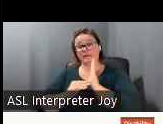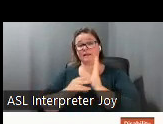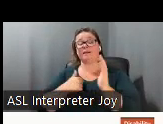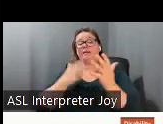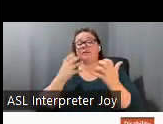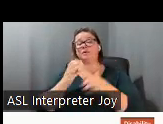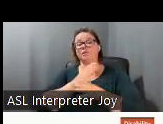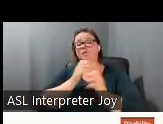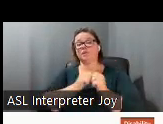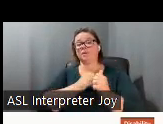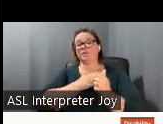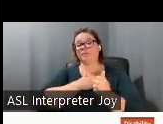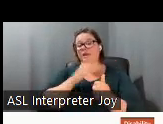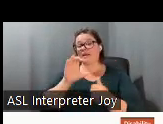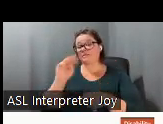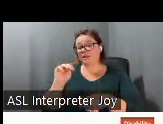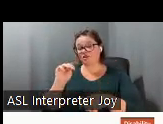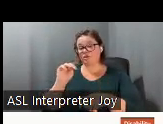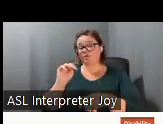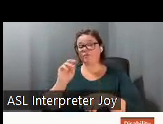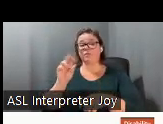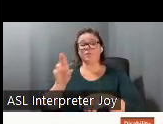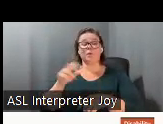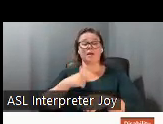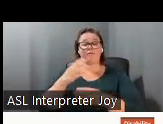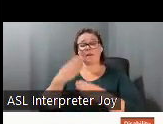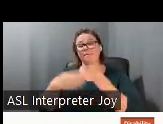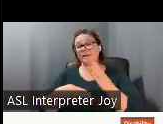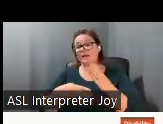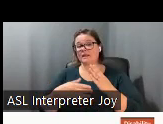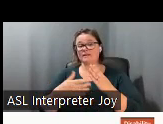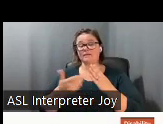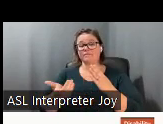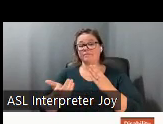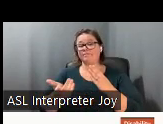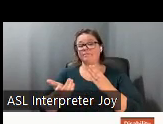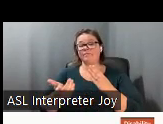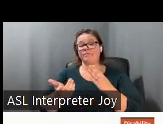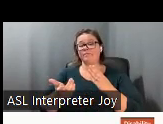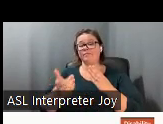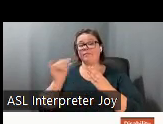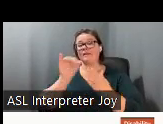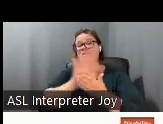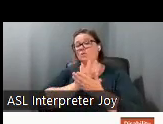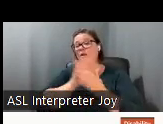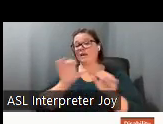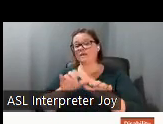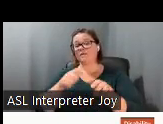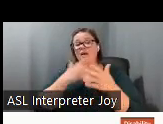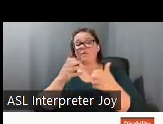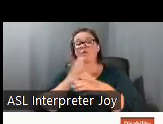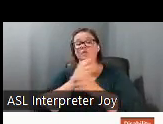share it with my case manager, or I've completed it as a school activity and I want to share it with